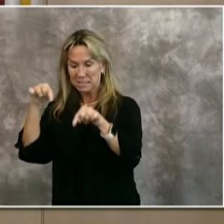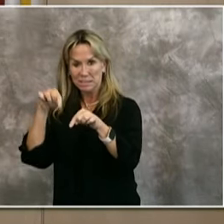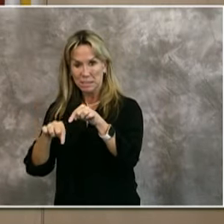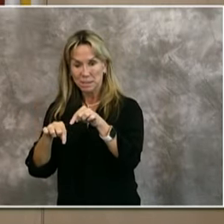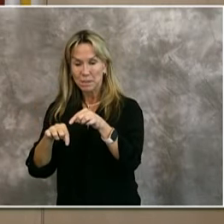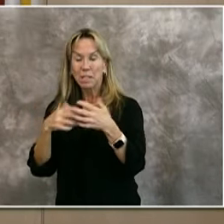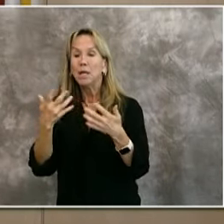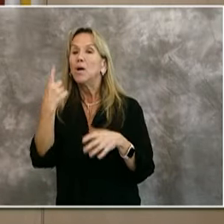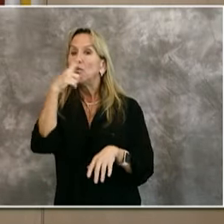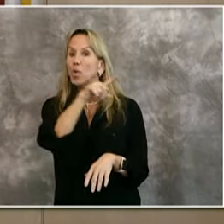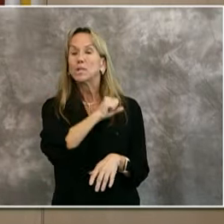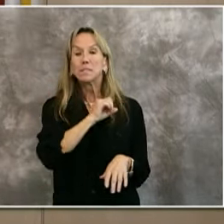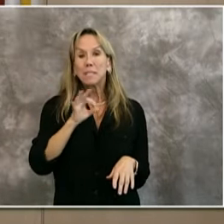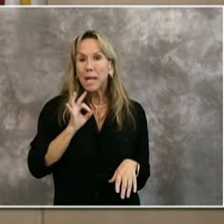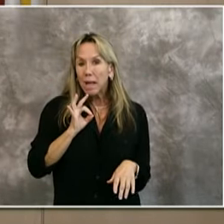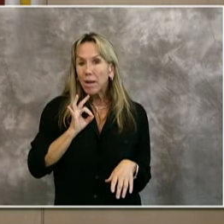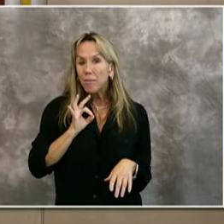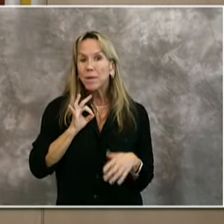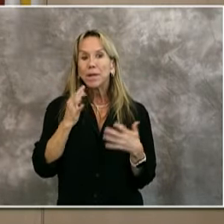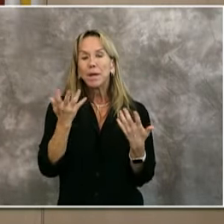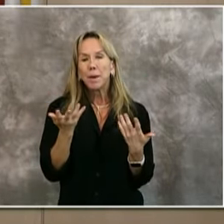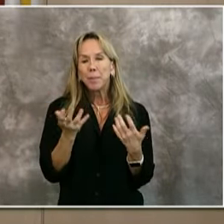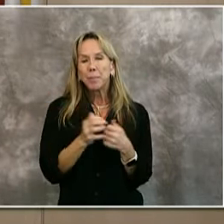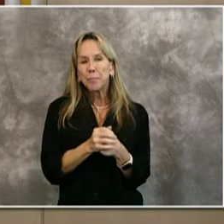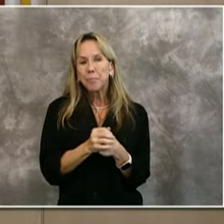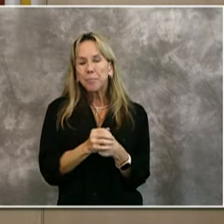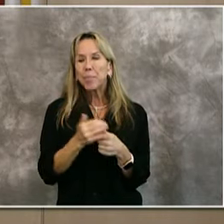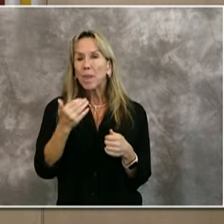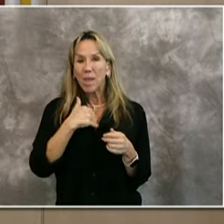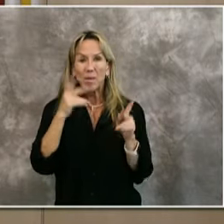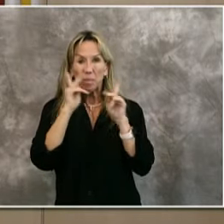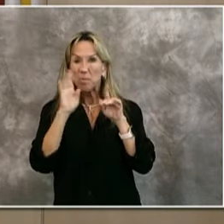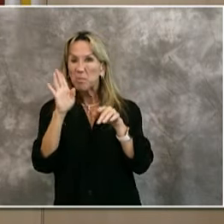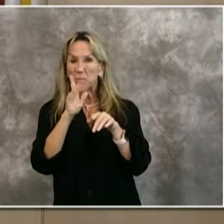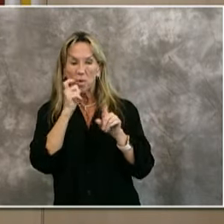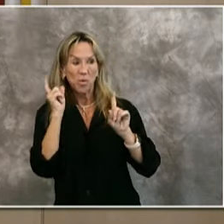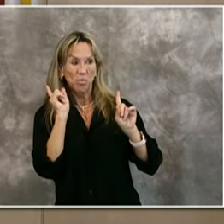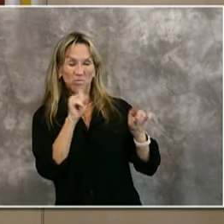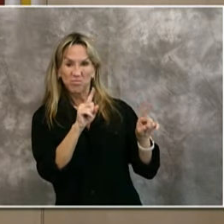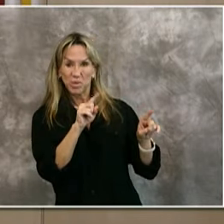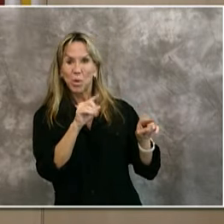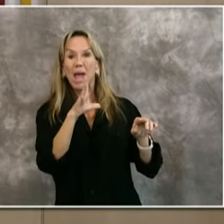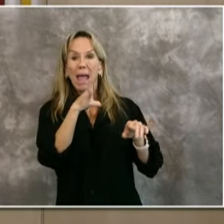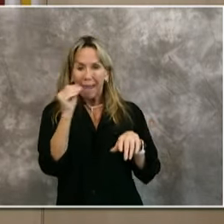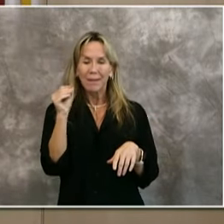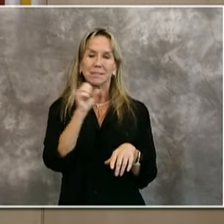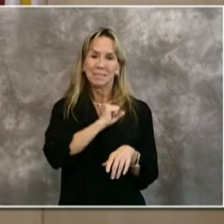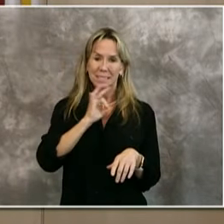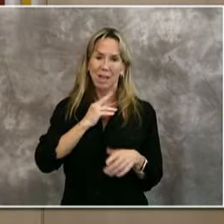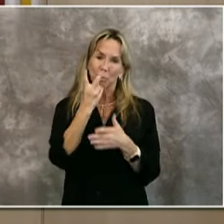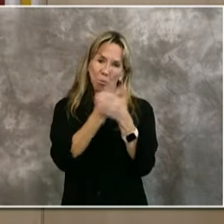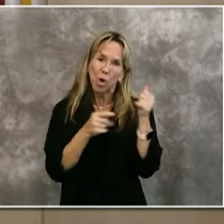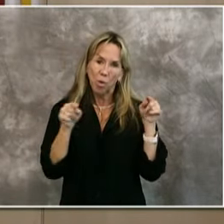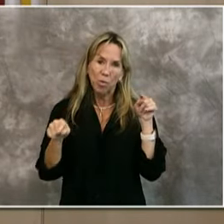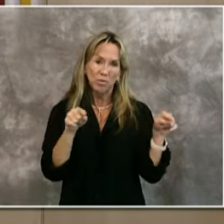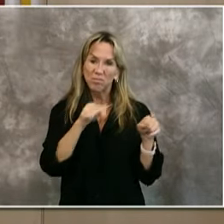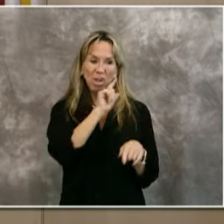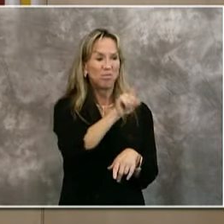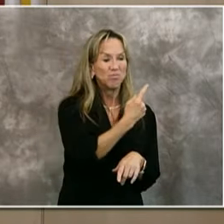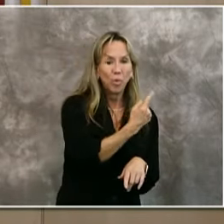other cases, they're in both. They include patrons as well as staff. And then